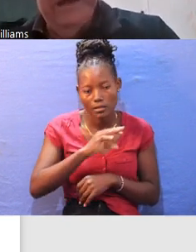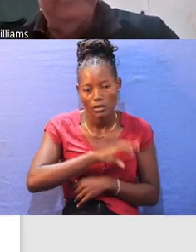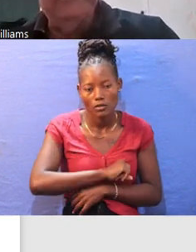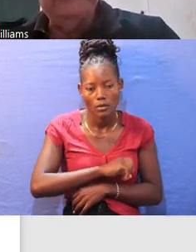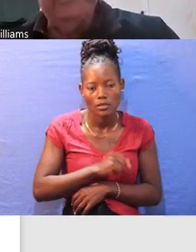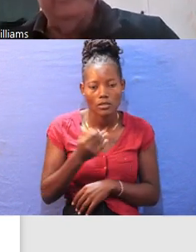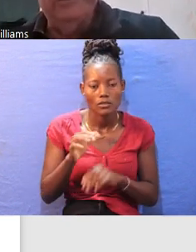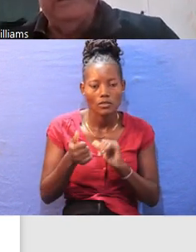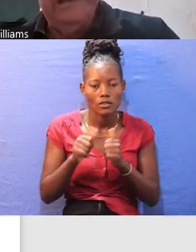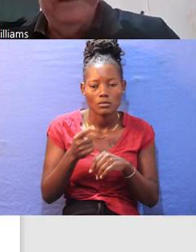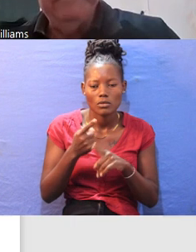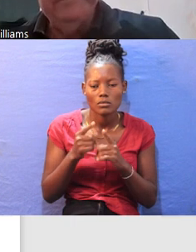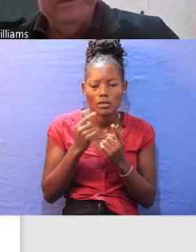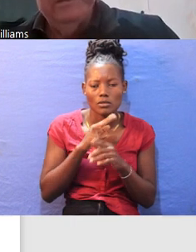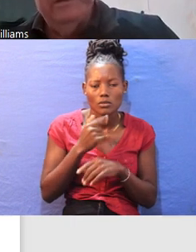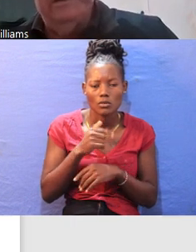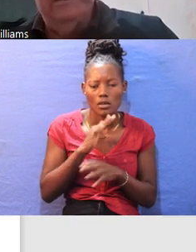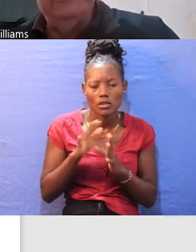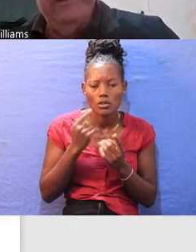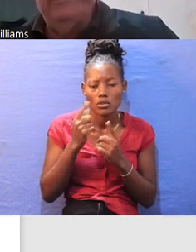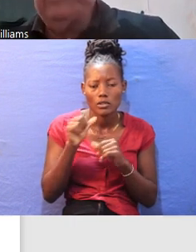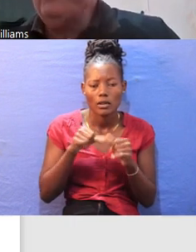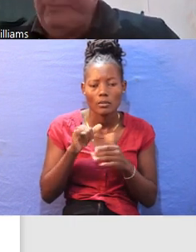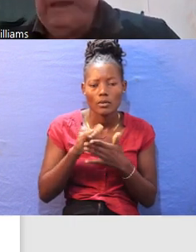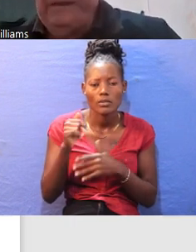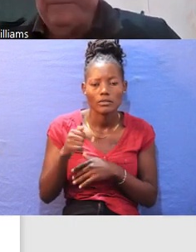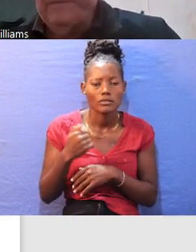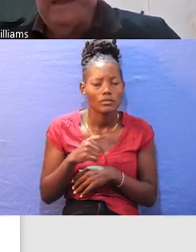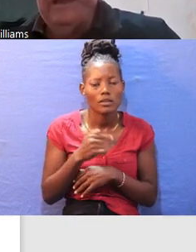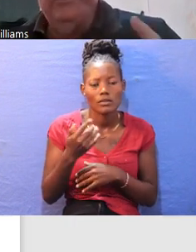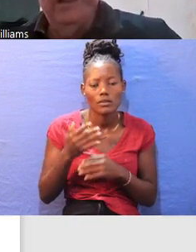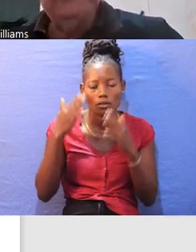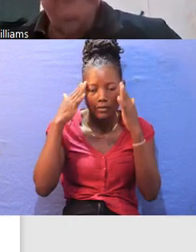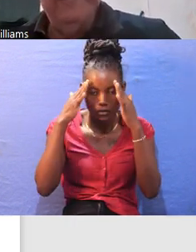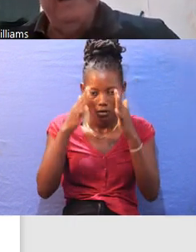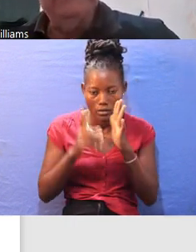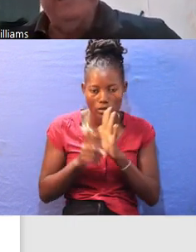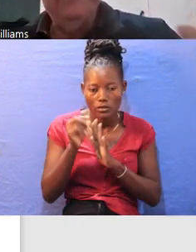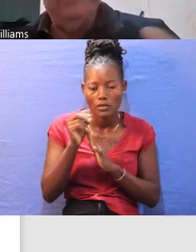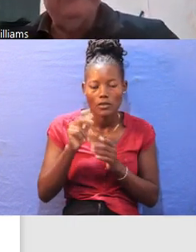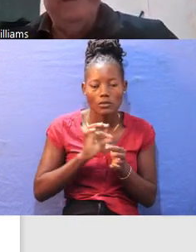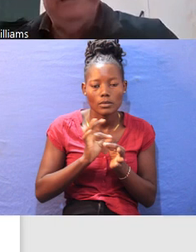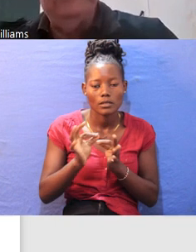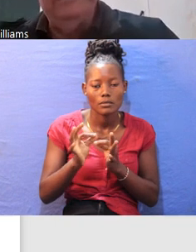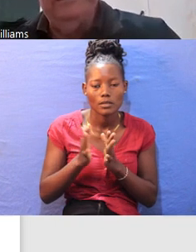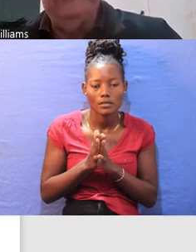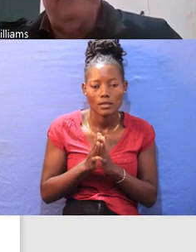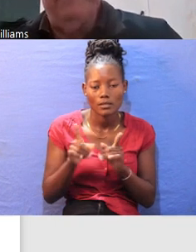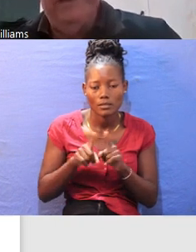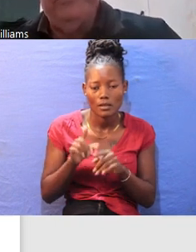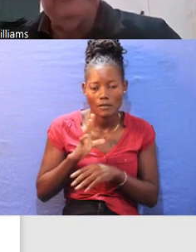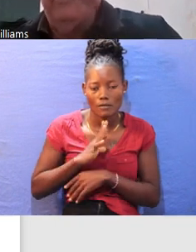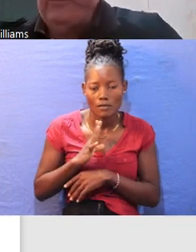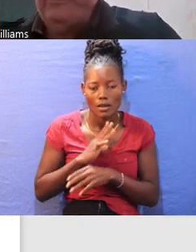that today. We're still looking at developing speed. And you'll also find that I think speed is